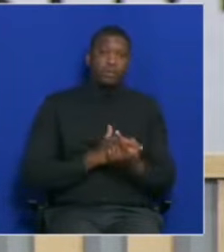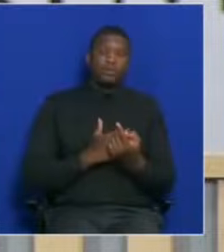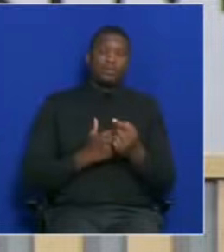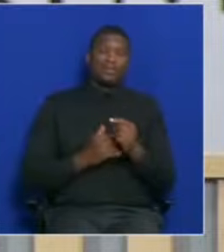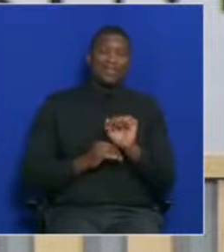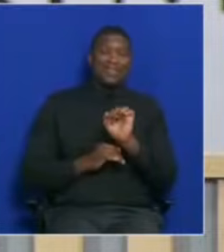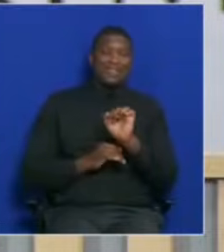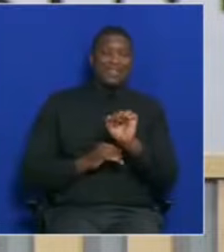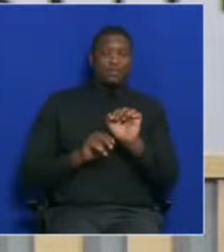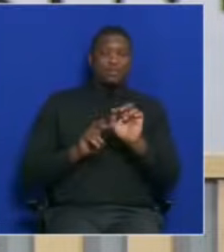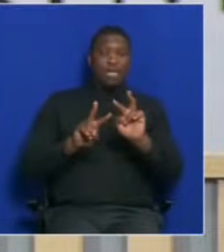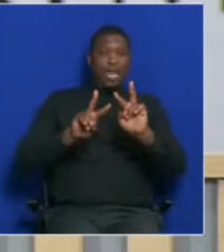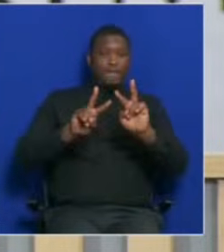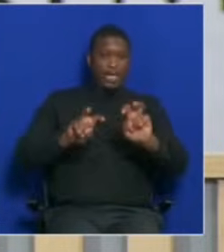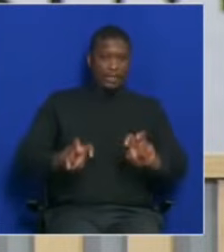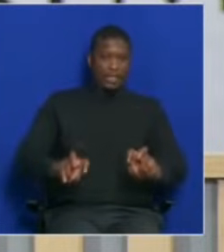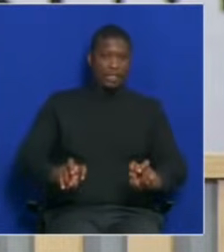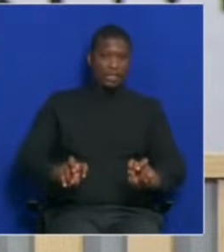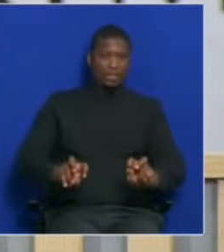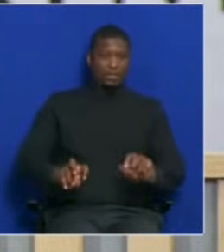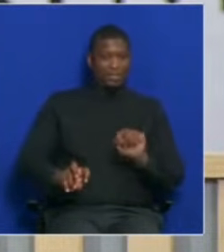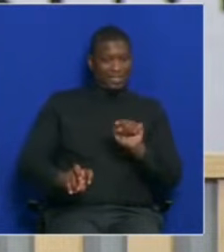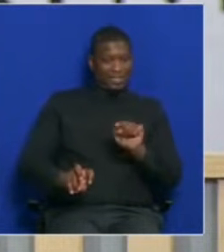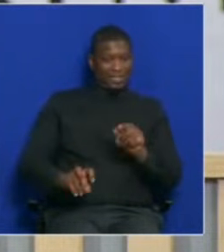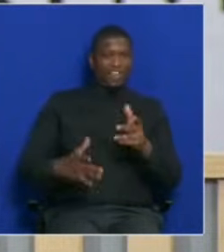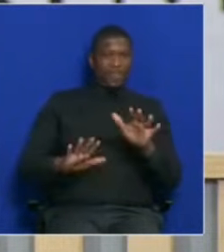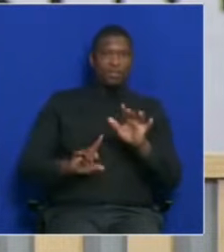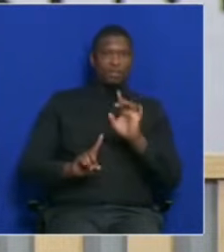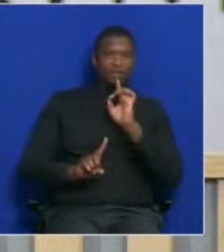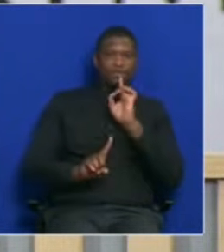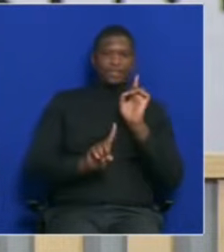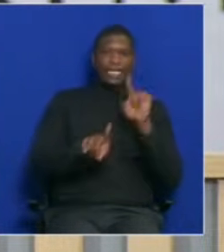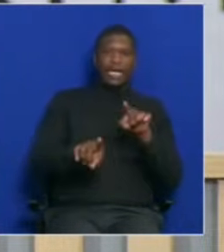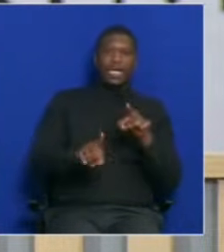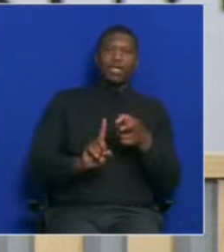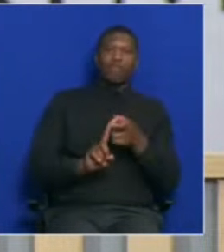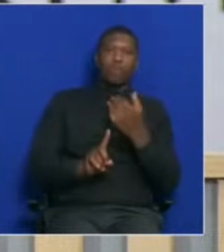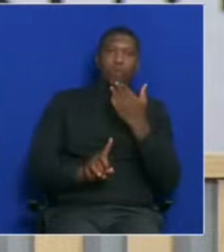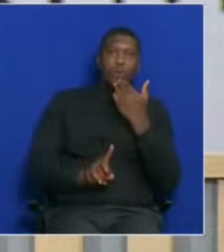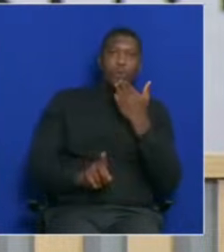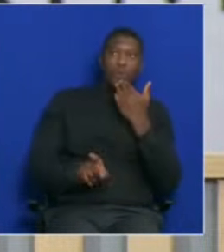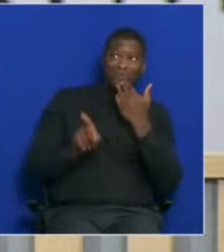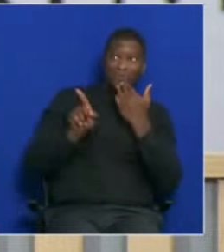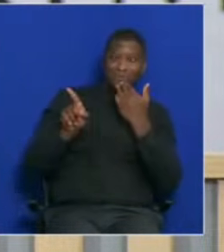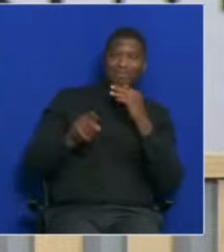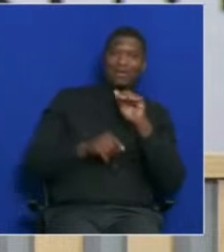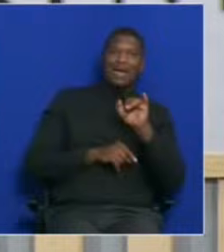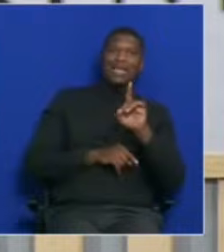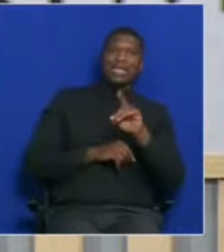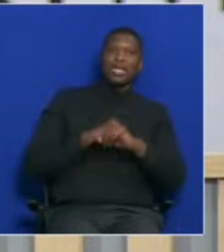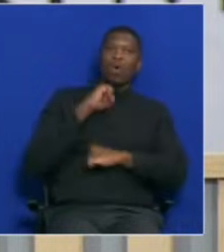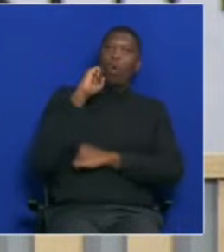investigation was directed from the ID's office, not from my office.